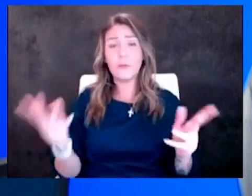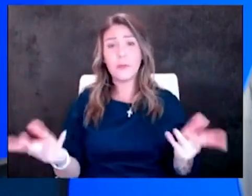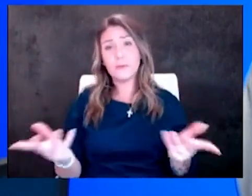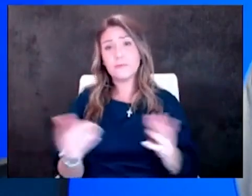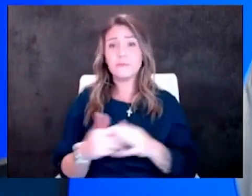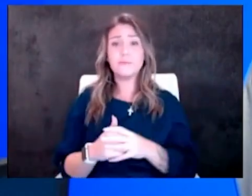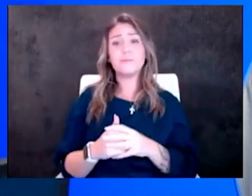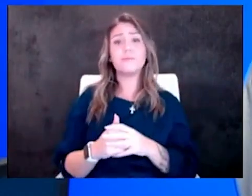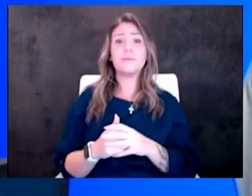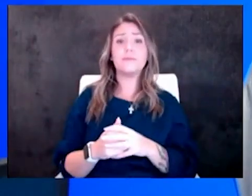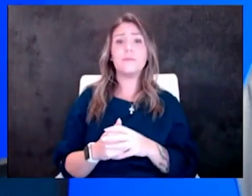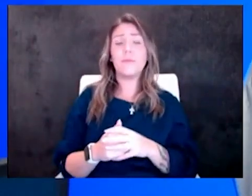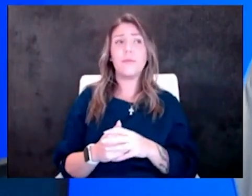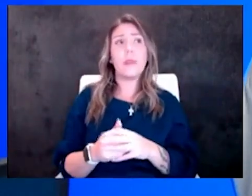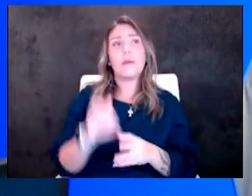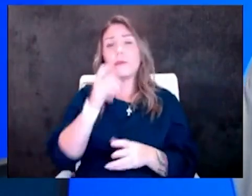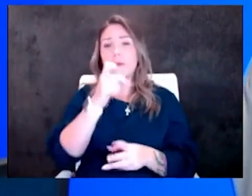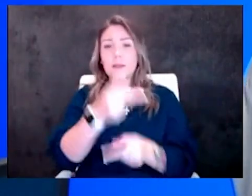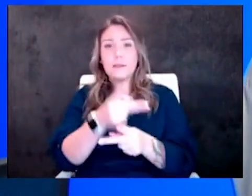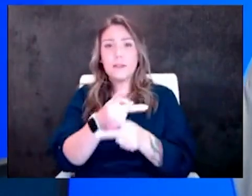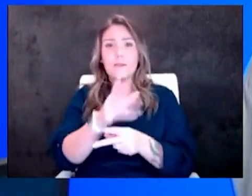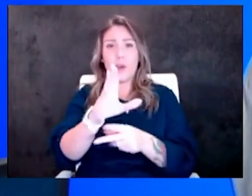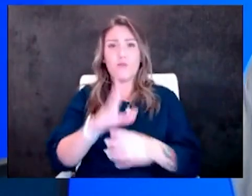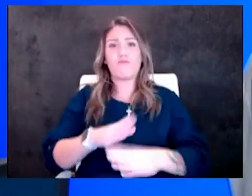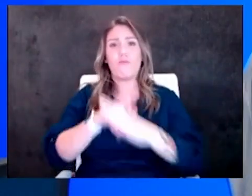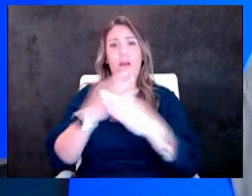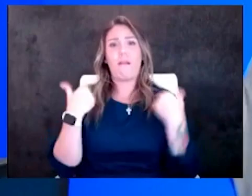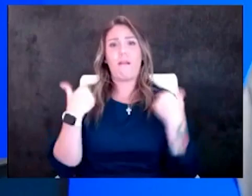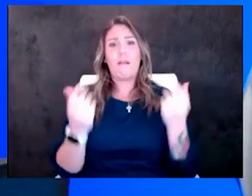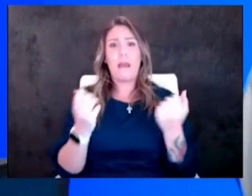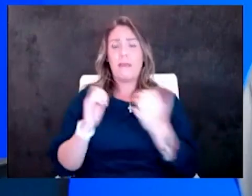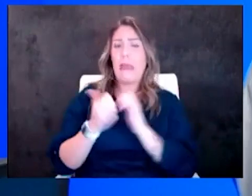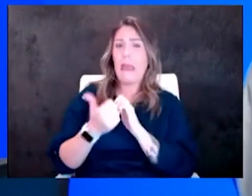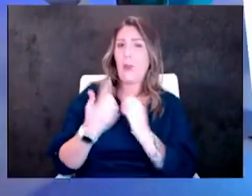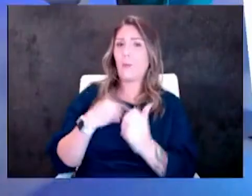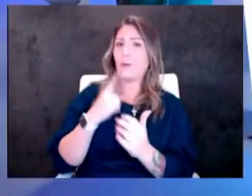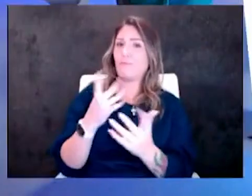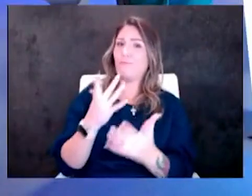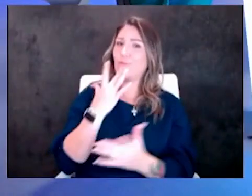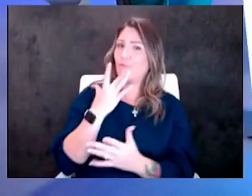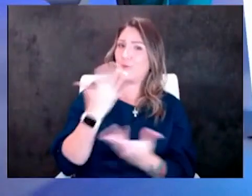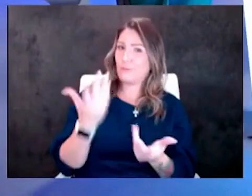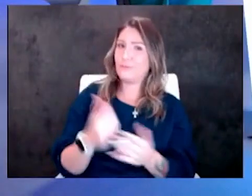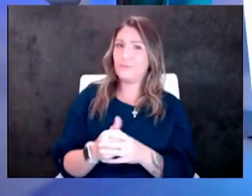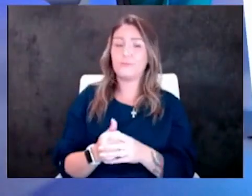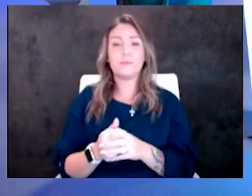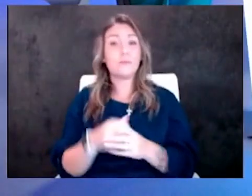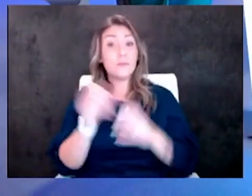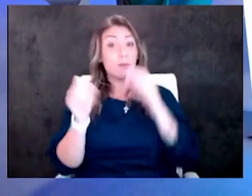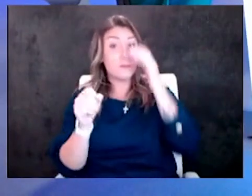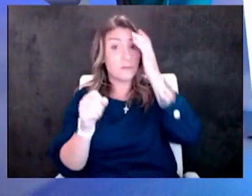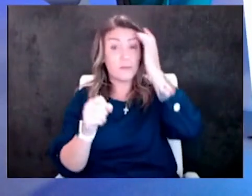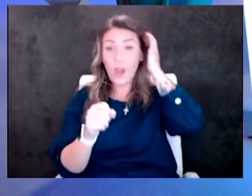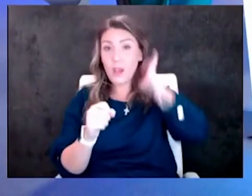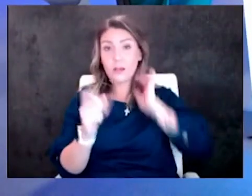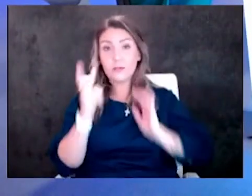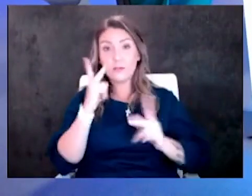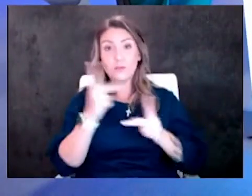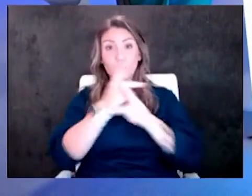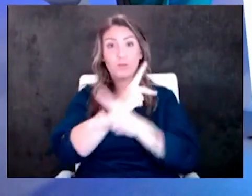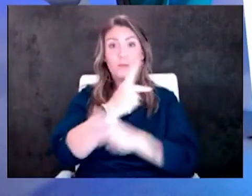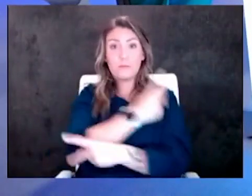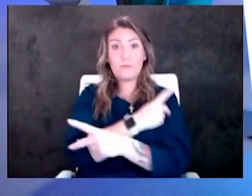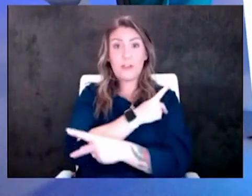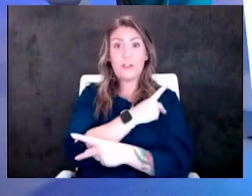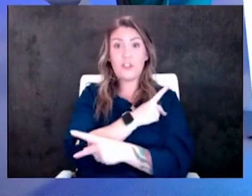not taking care of their preventative health the way that we would like to. Yeah, and we did see a worsening of the patients who did come in with stroke. They were in a